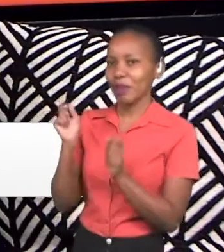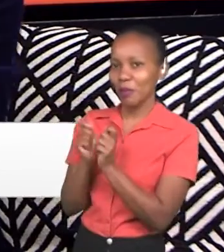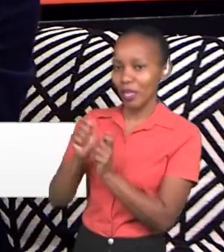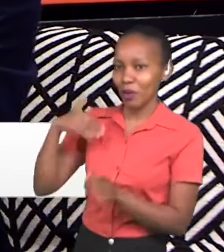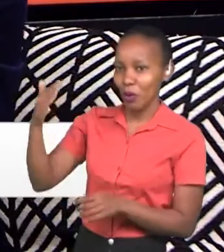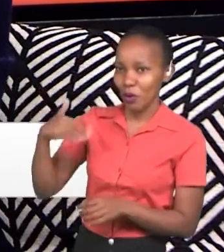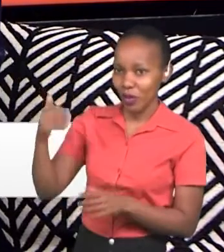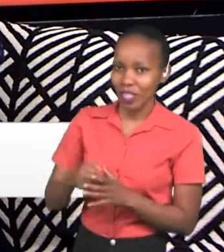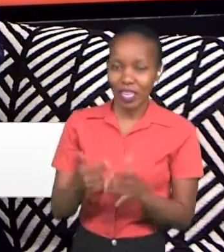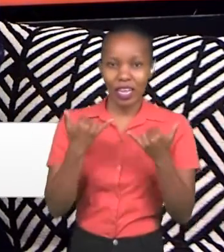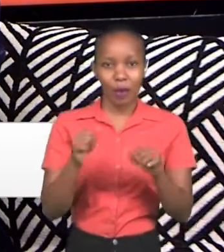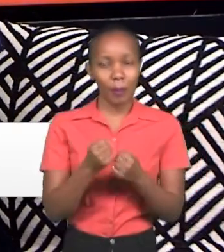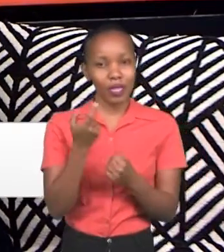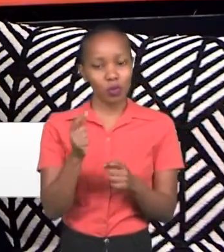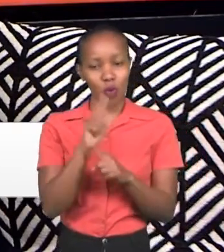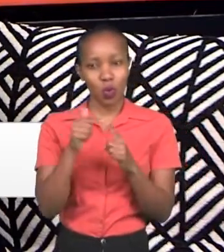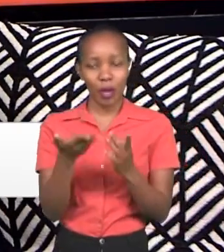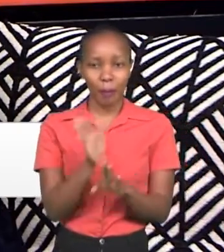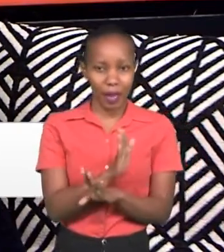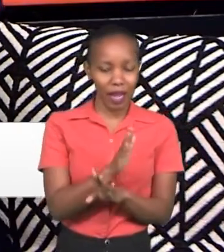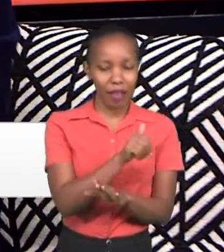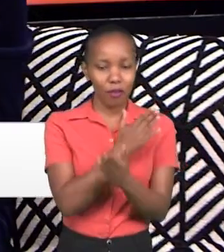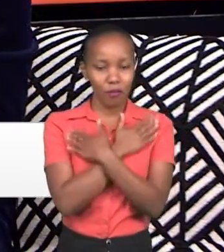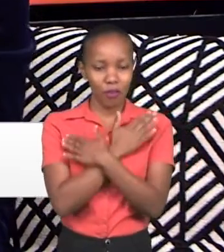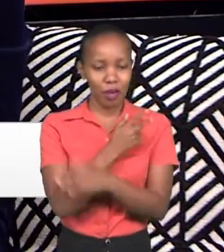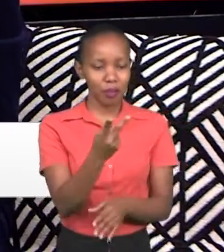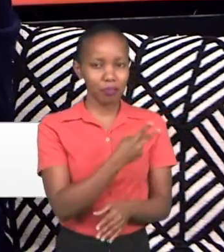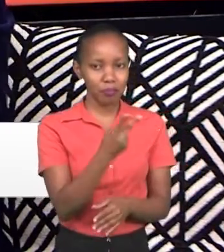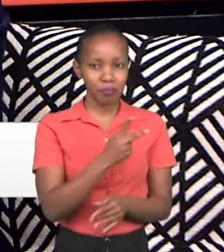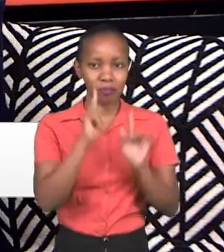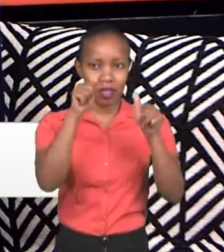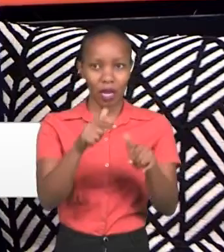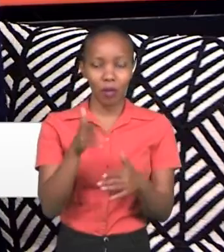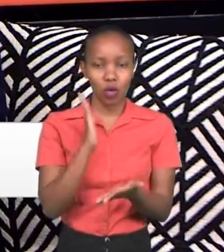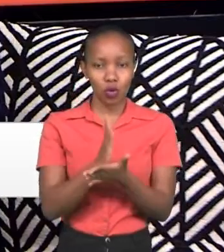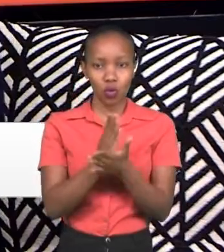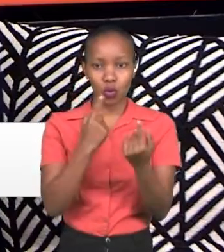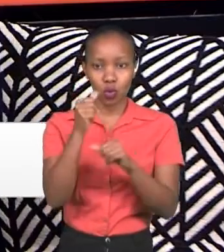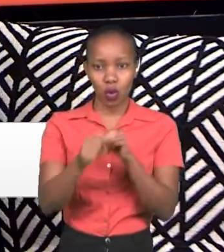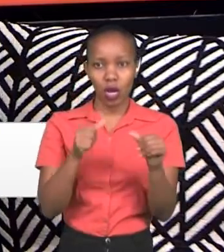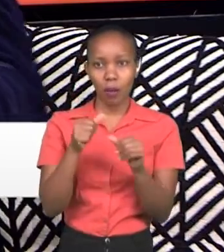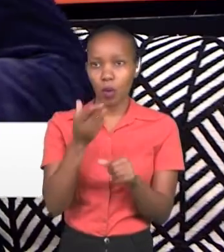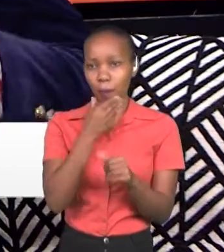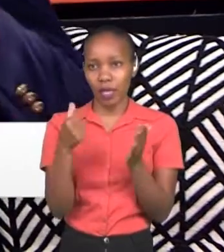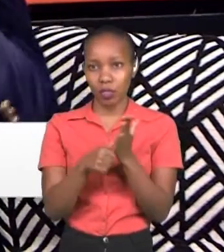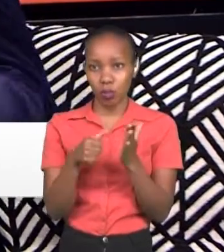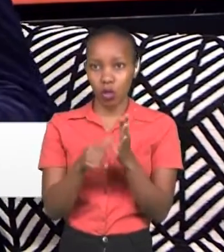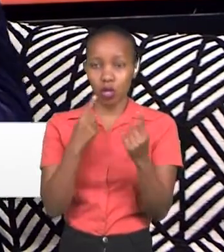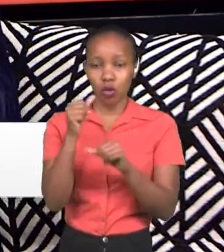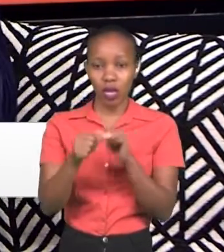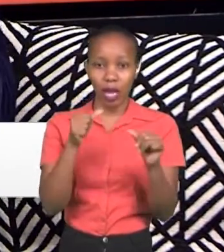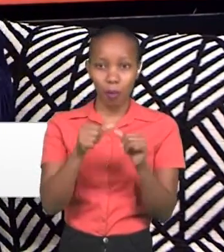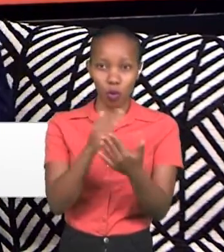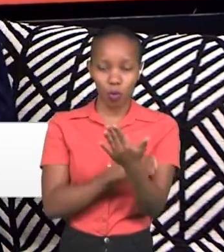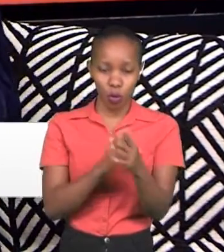Mumia. Okay, yeah. We're taking a short break. When we come back, Manasseh will be joining us. And also, as much as you're talking about the men's problem, they'll be telling us about Switchboard